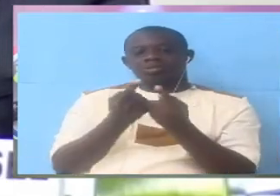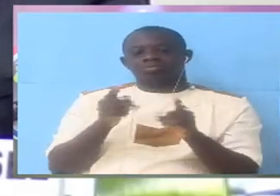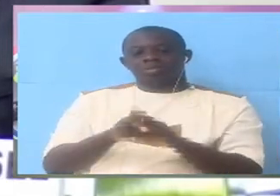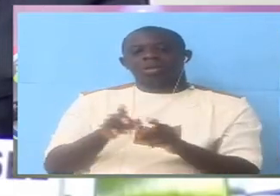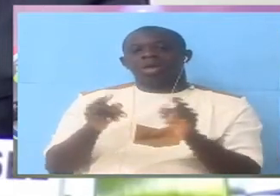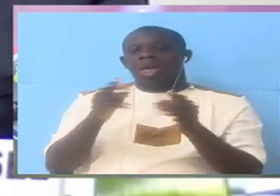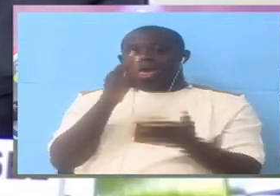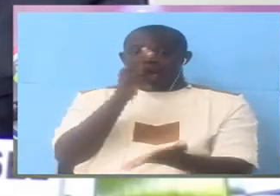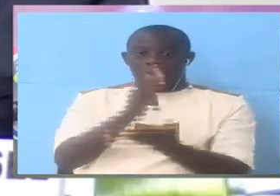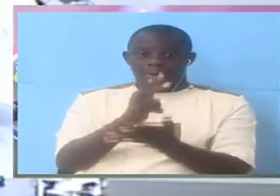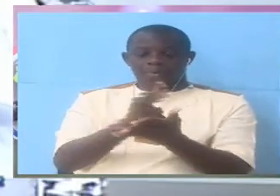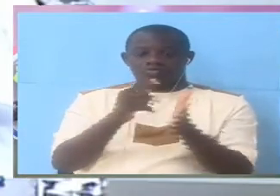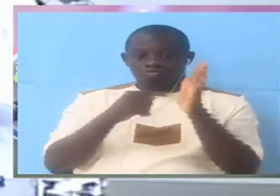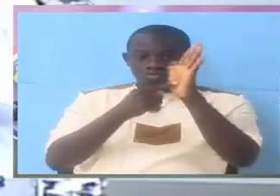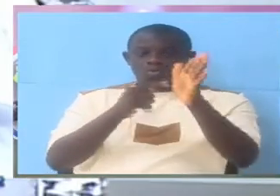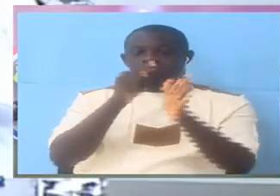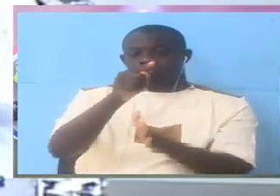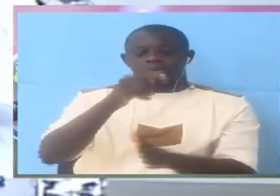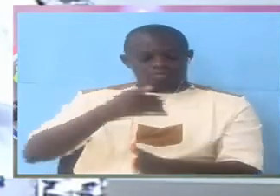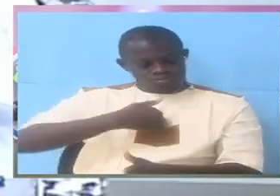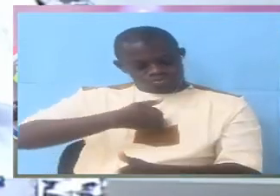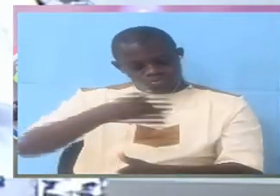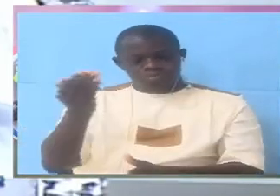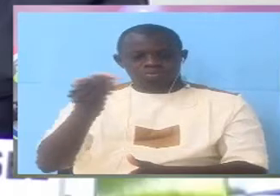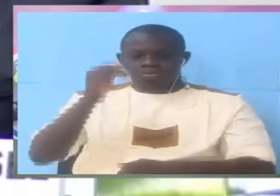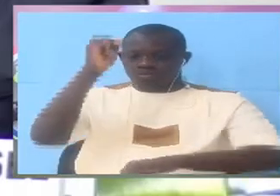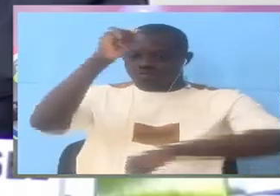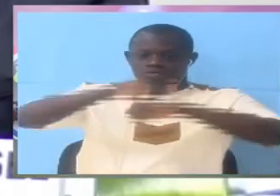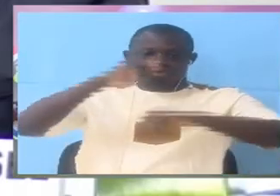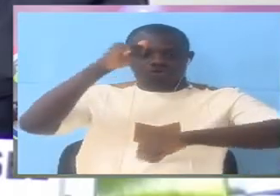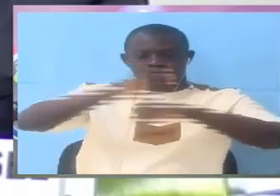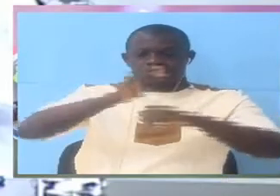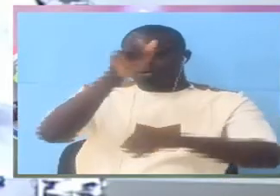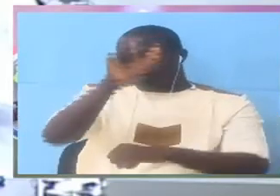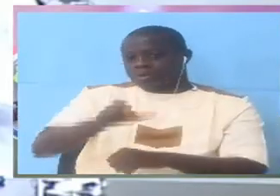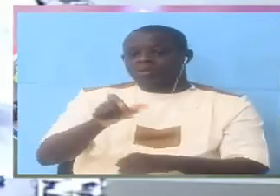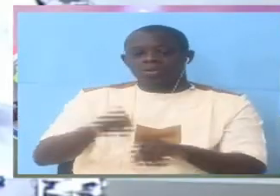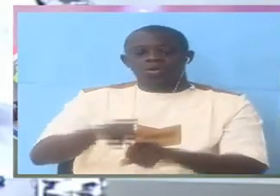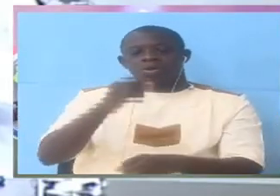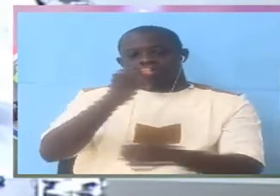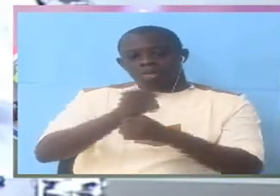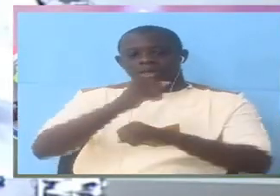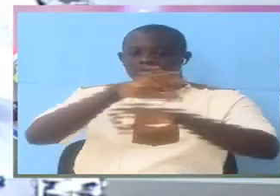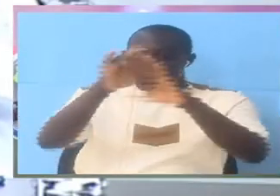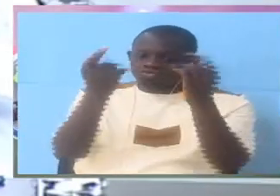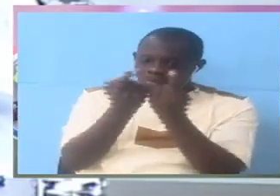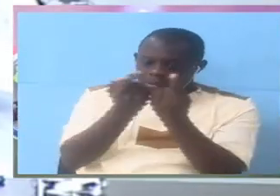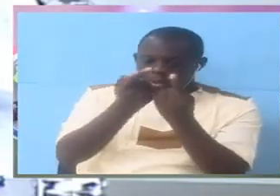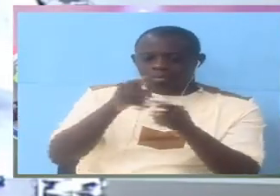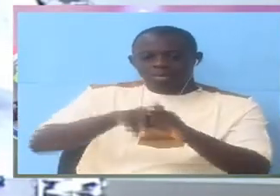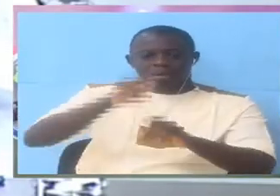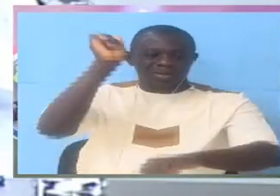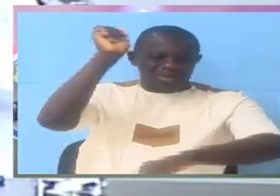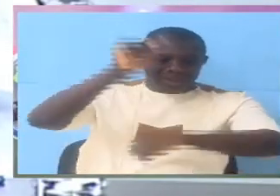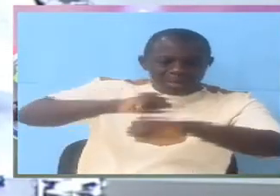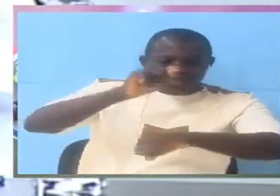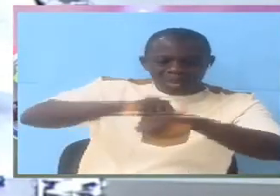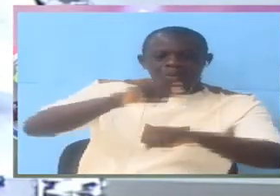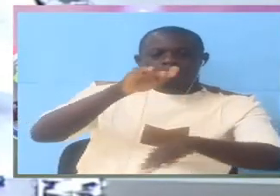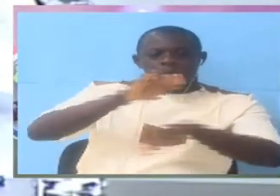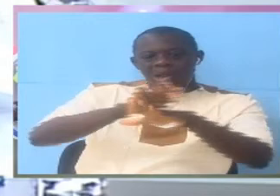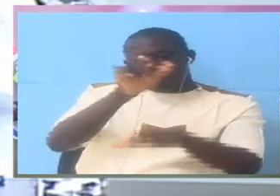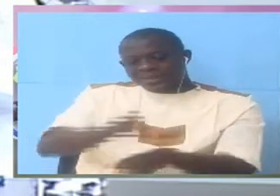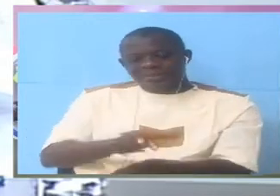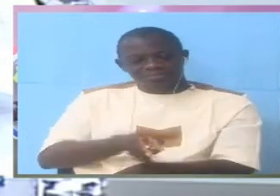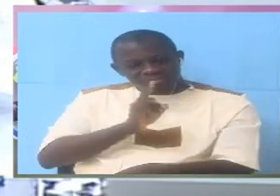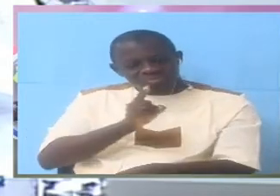notorious torturer. You cross genitals. You beat. You electrocute. That's what the witnesses